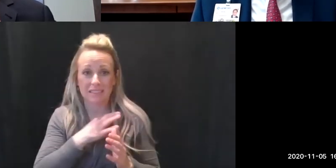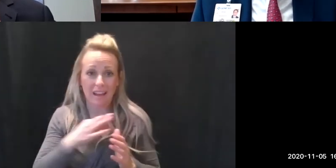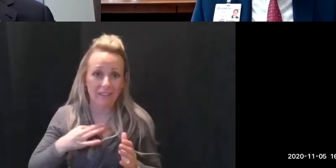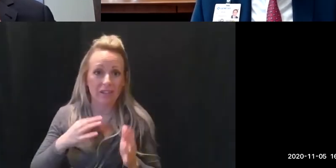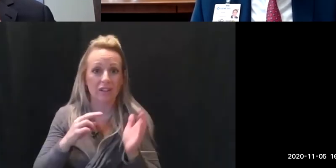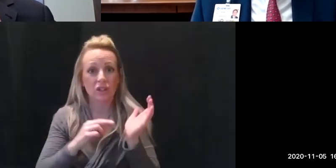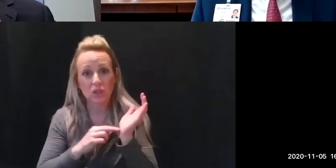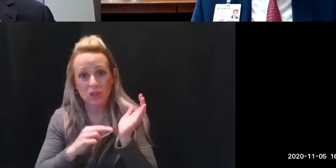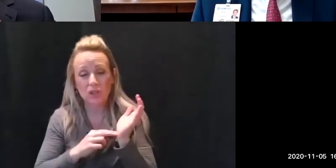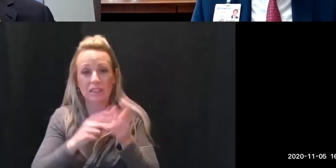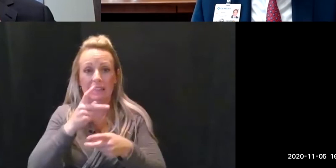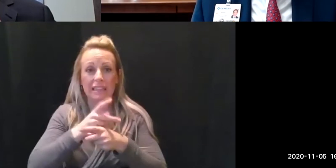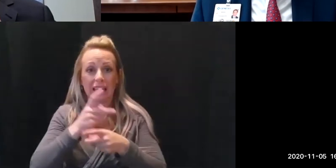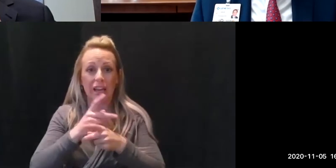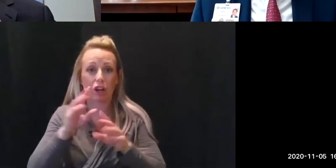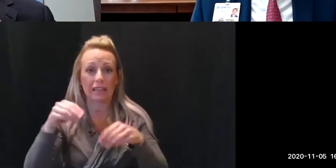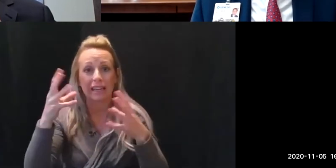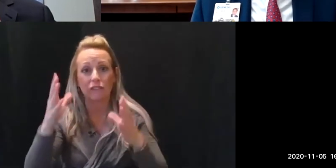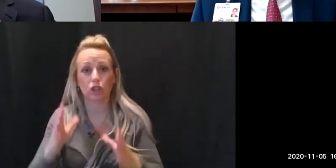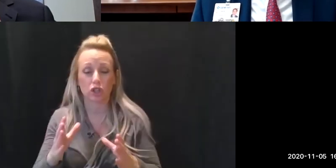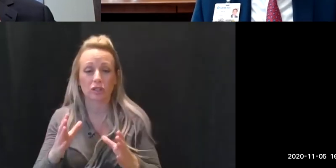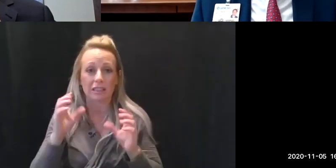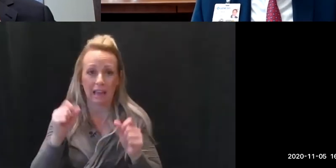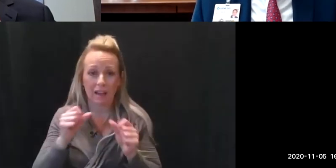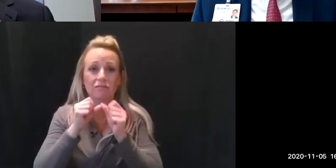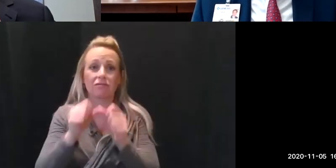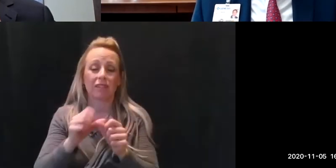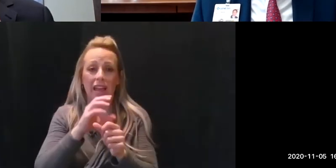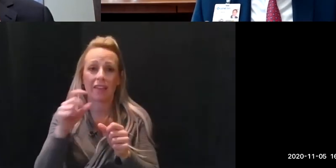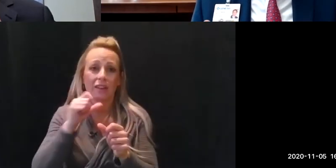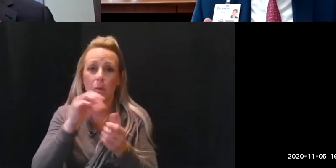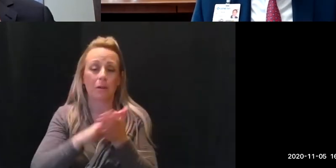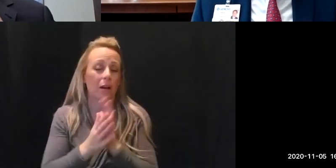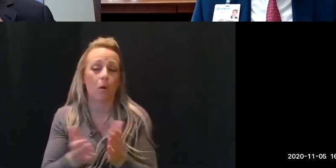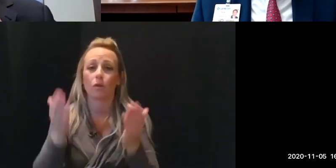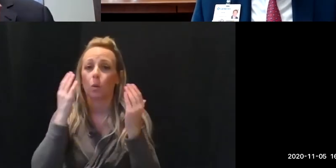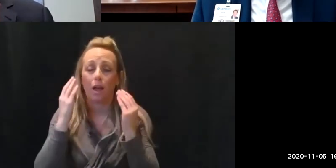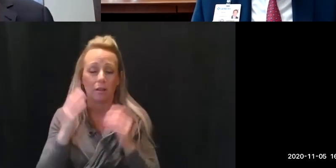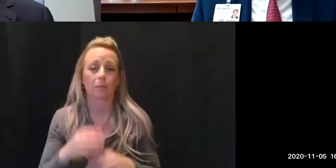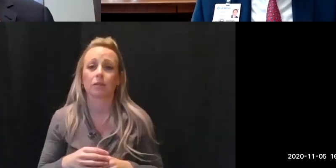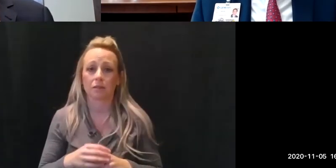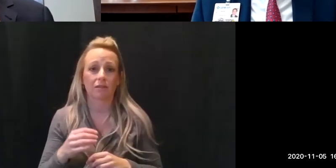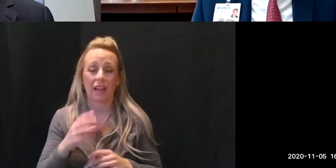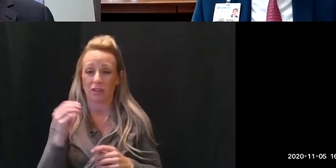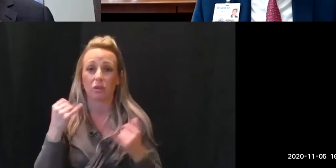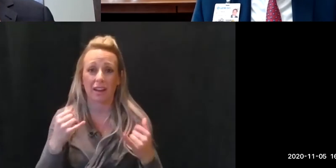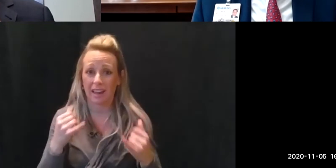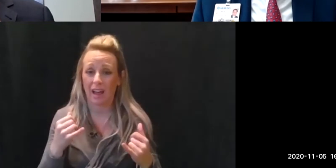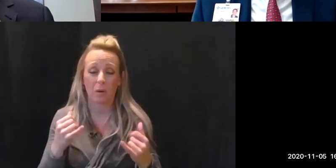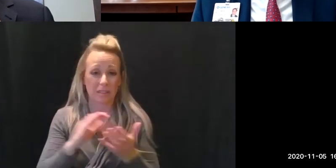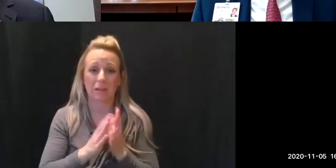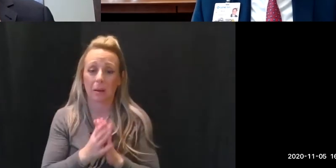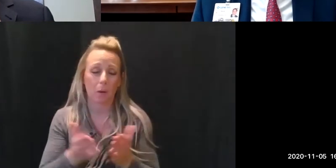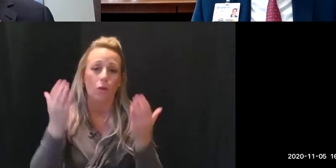the best they can in caring for the community don't get overwhelmed. And we're on the verge of that happening. What happens